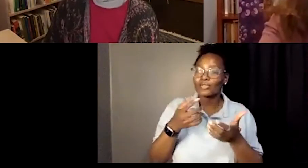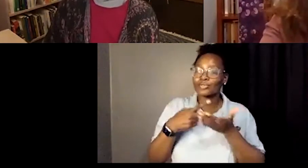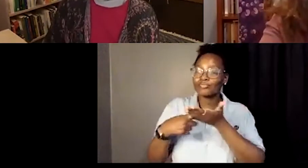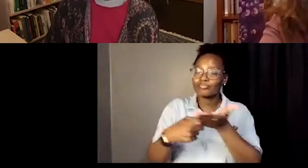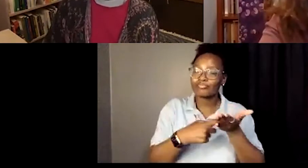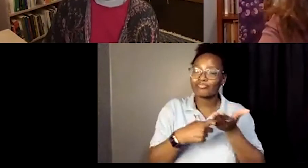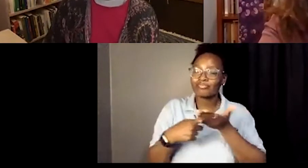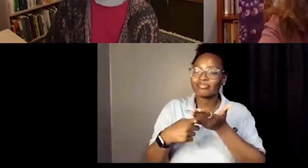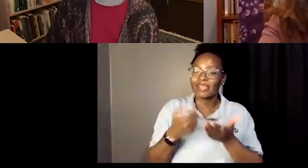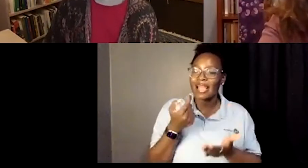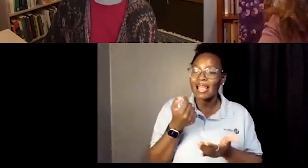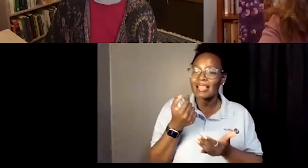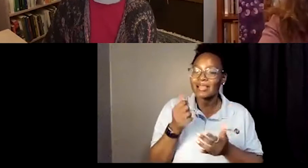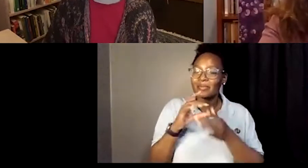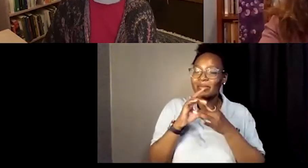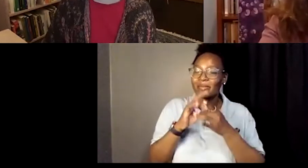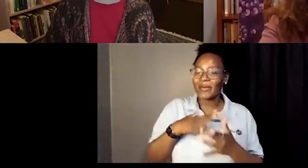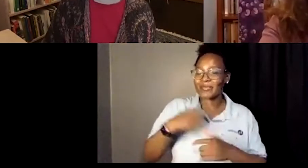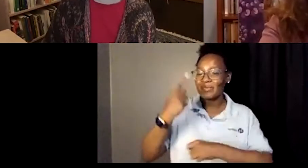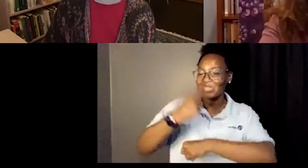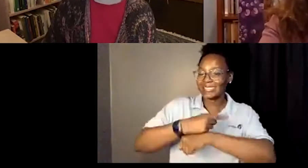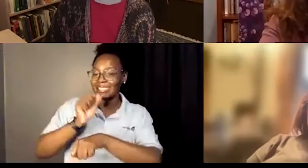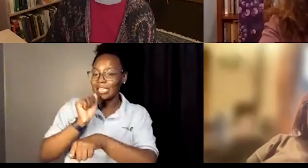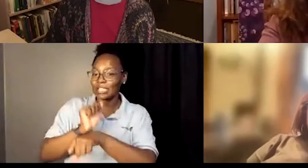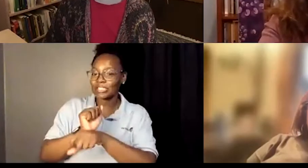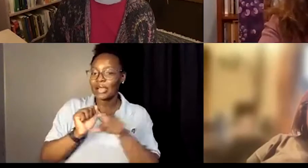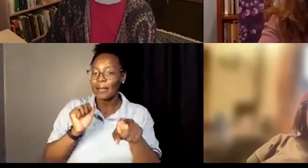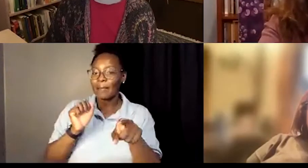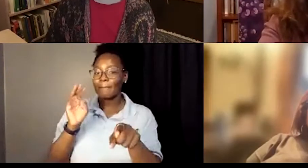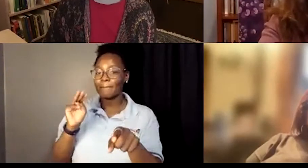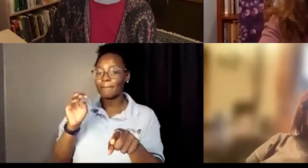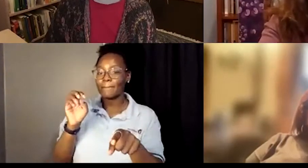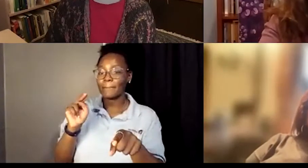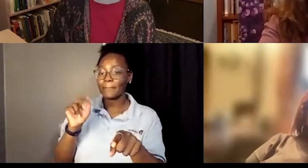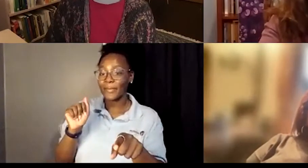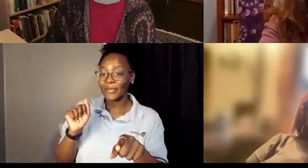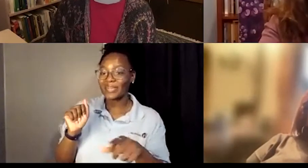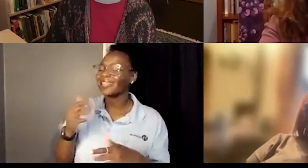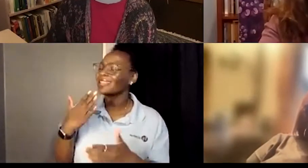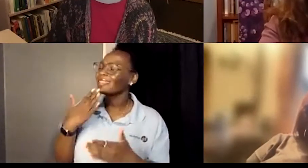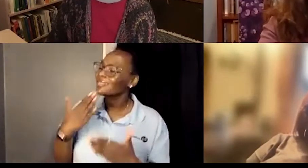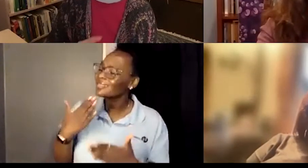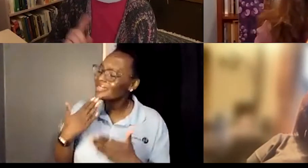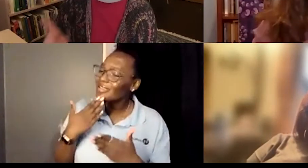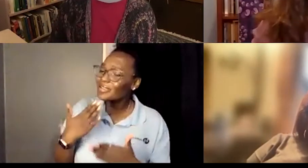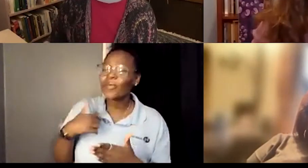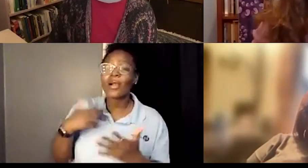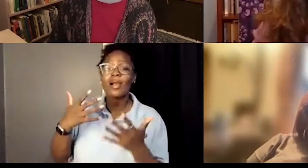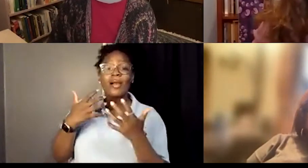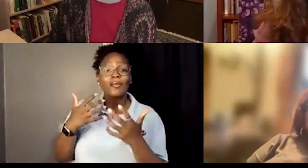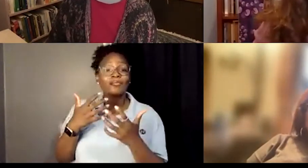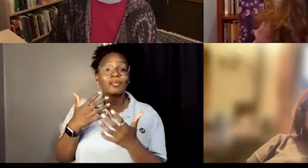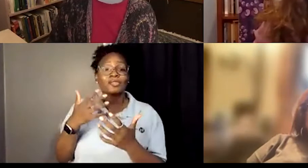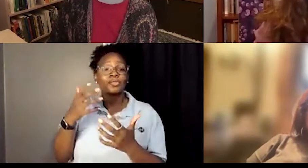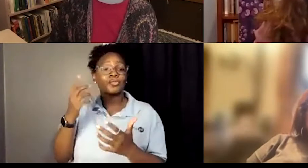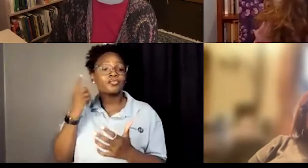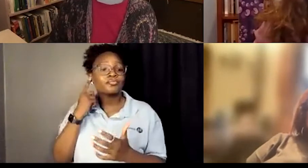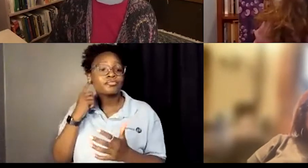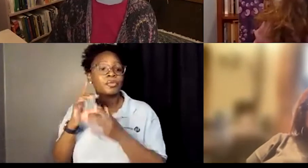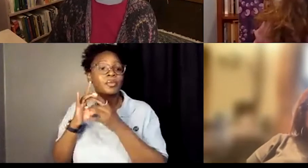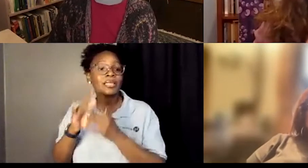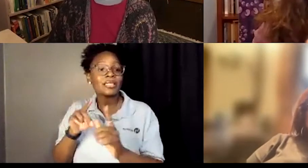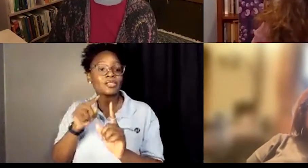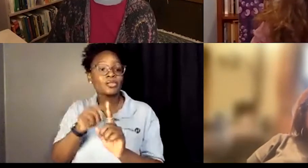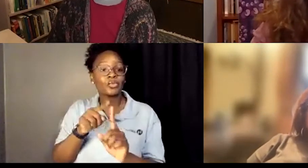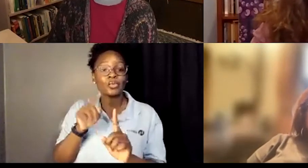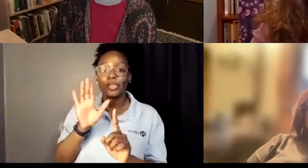later. Thank you so much, Hifsa. That was beautiful. And Tia, I'd love to hear from you on your connection with the UK and how